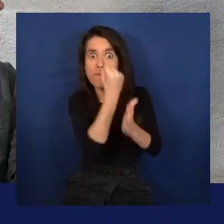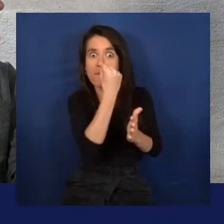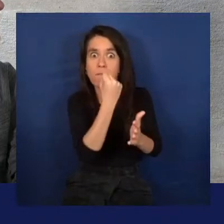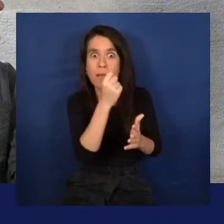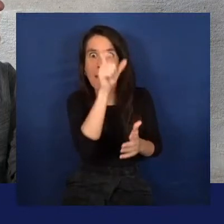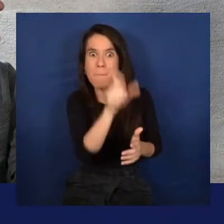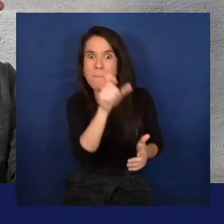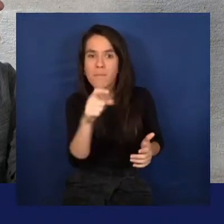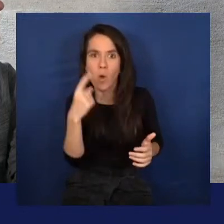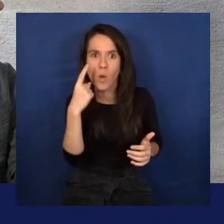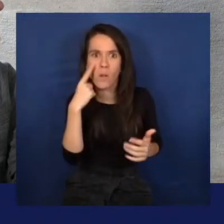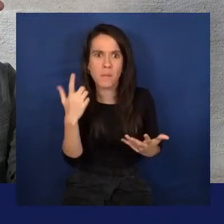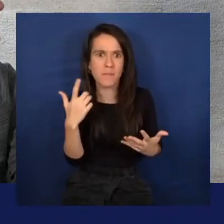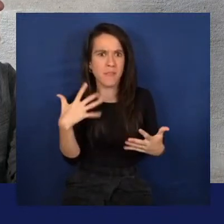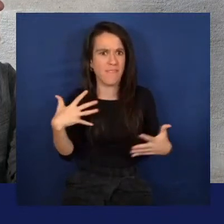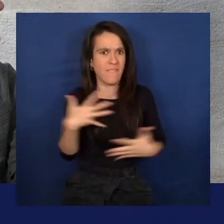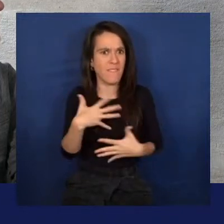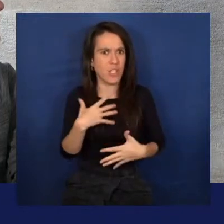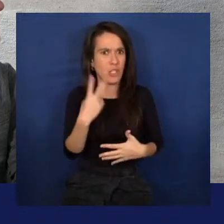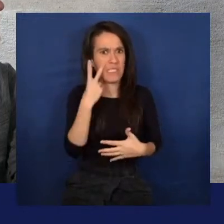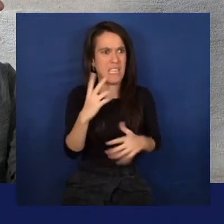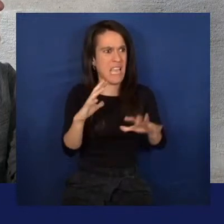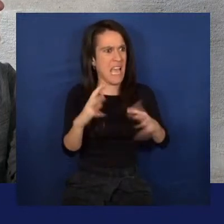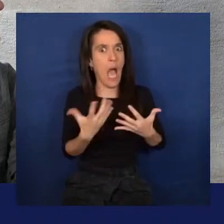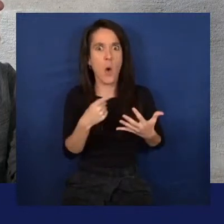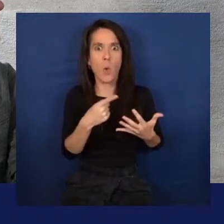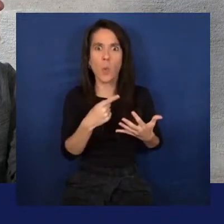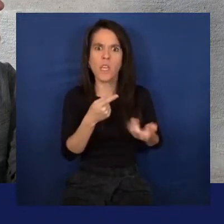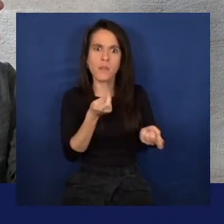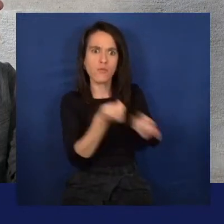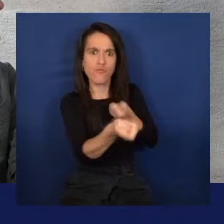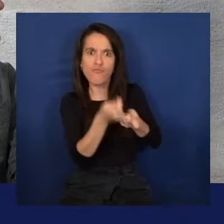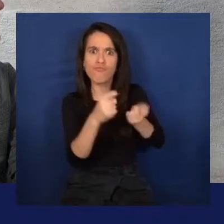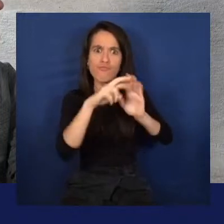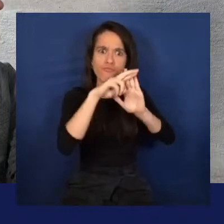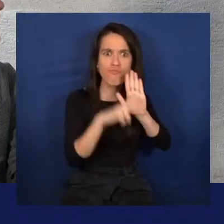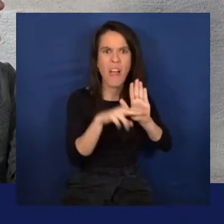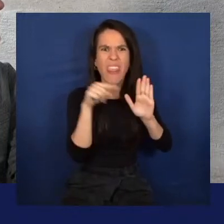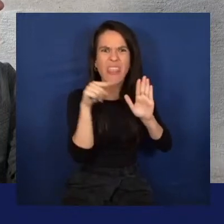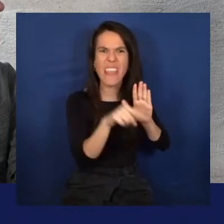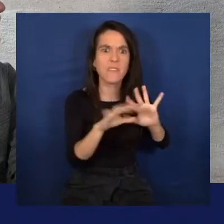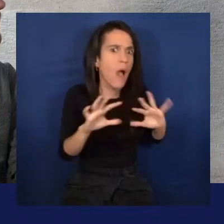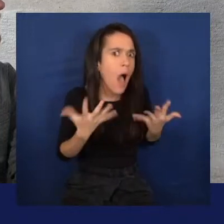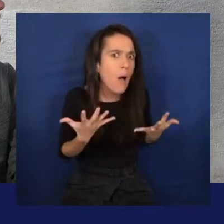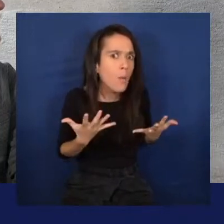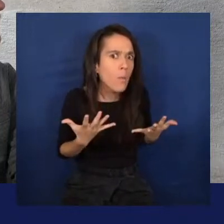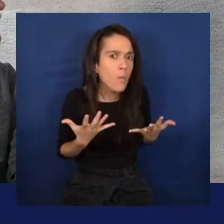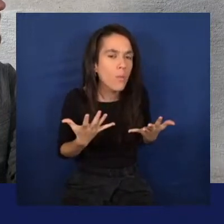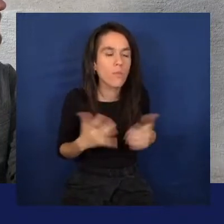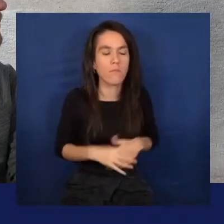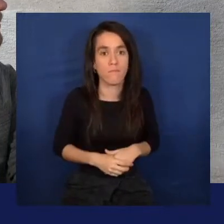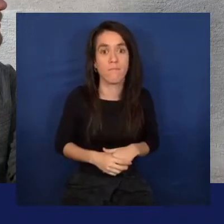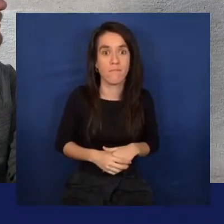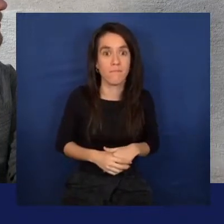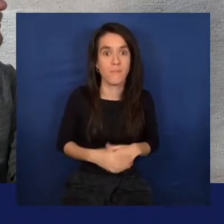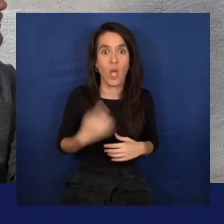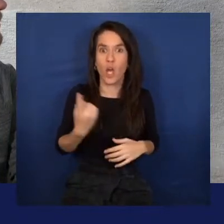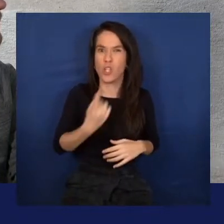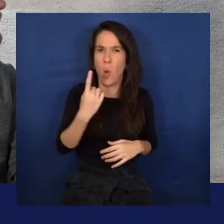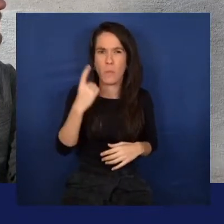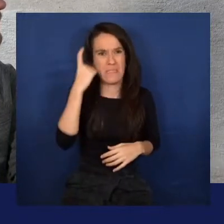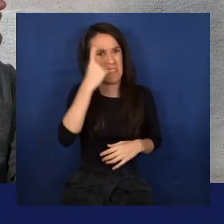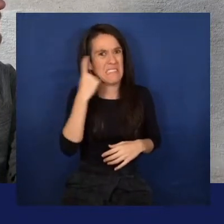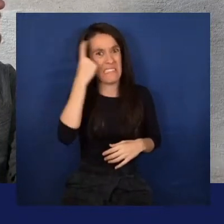to say, how are we licensing this? How are we controlling this? It's always actually been a concern. It's just becoming